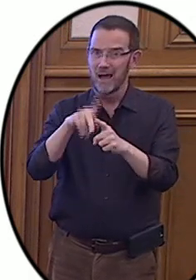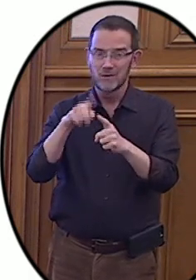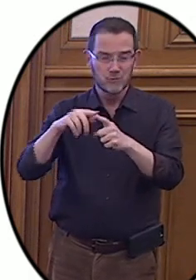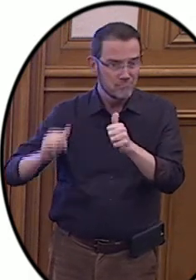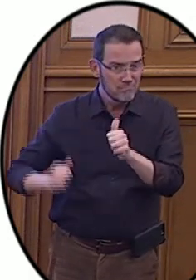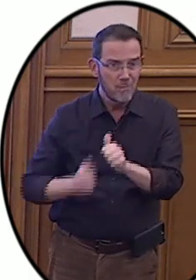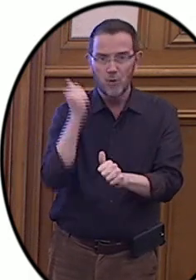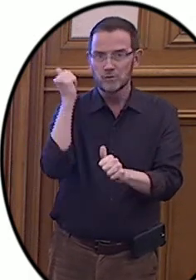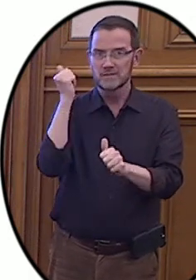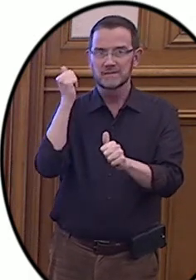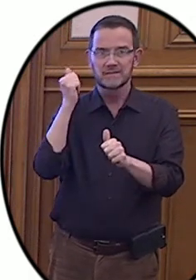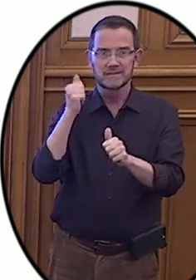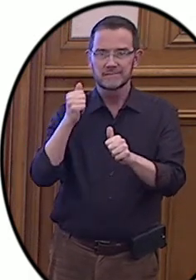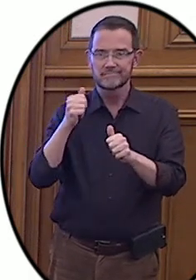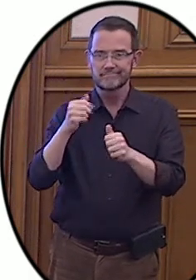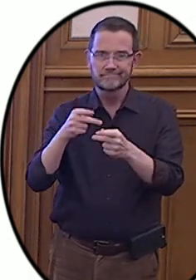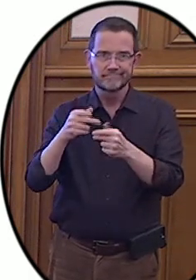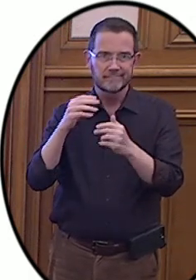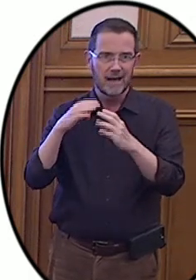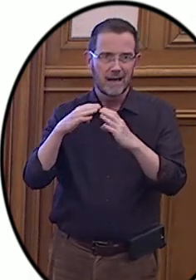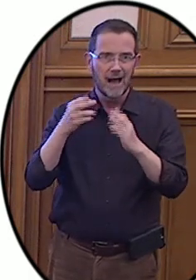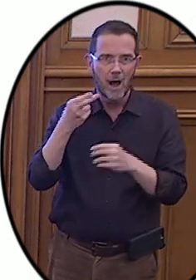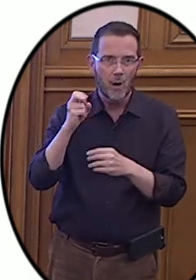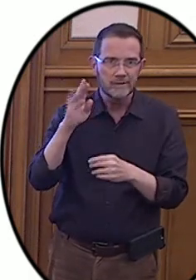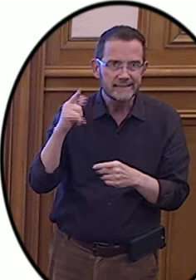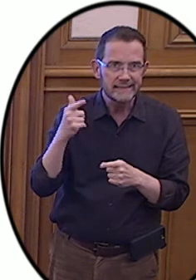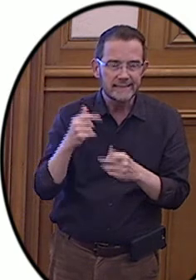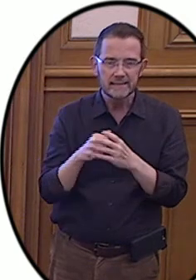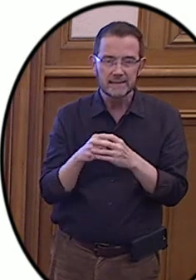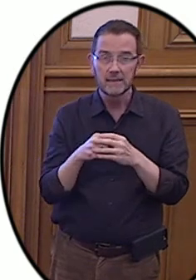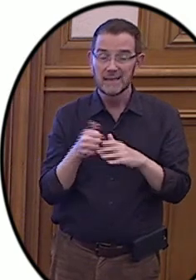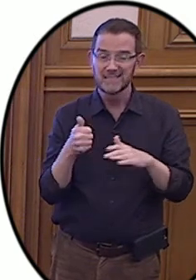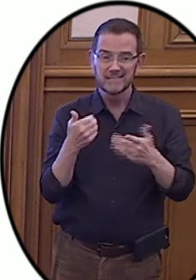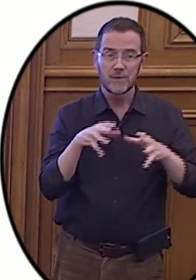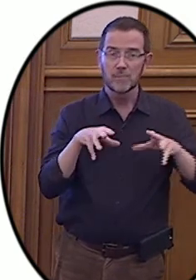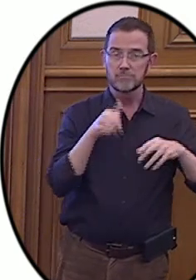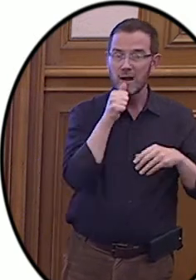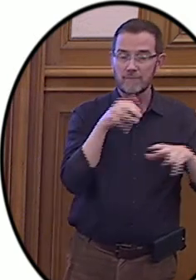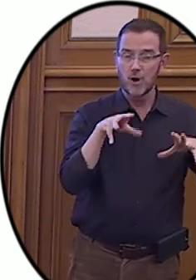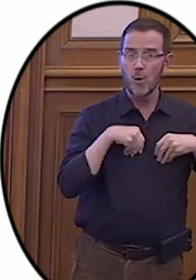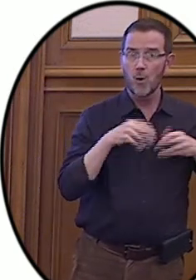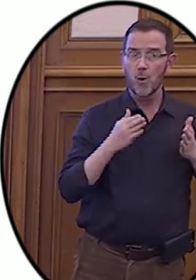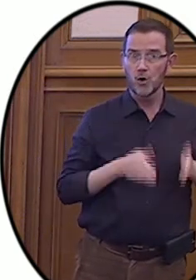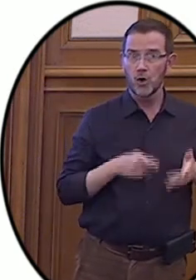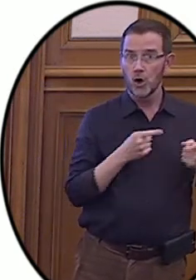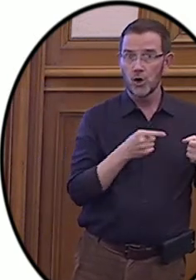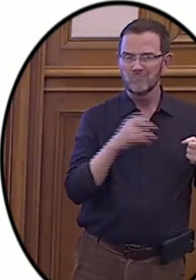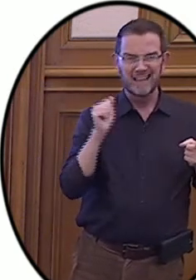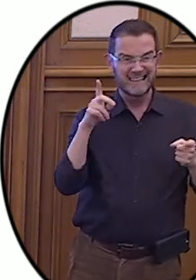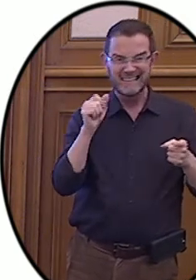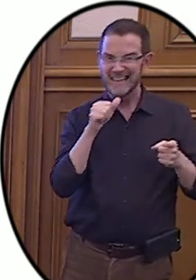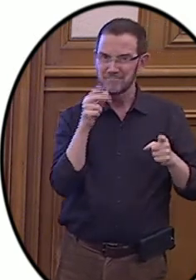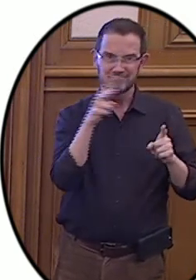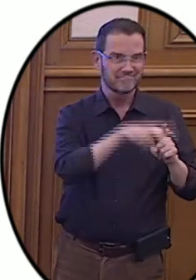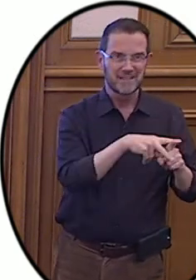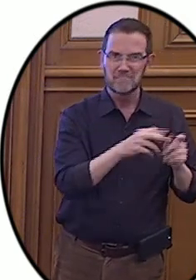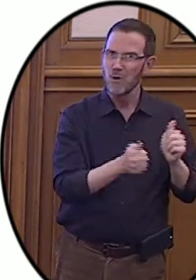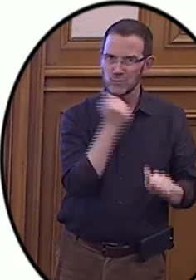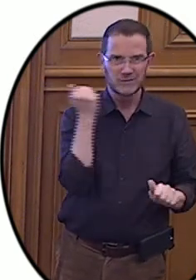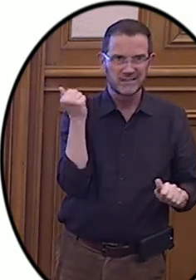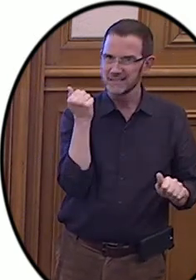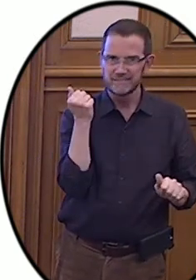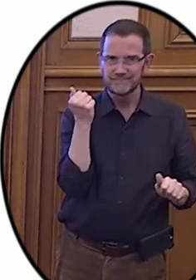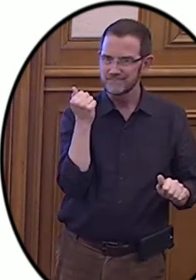not most privately owned housing. The ADA does apply to publicly